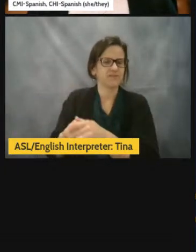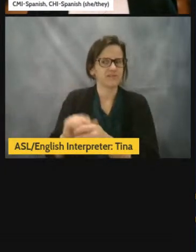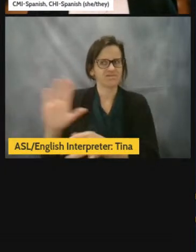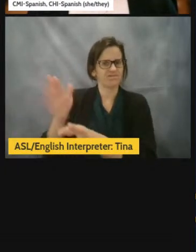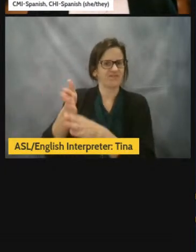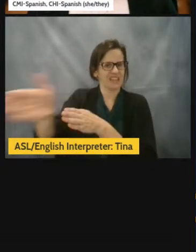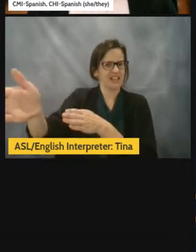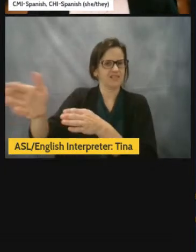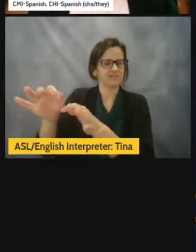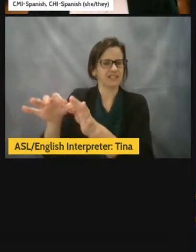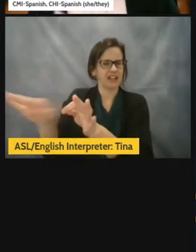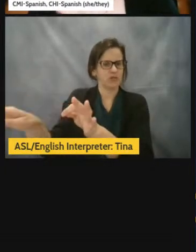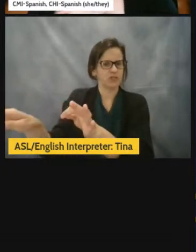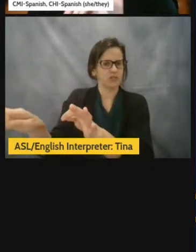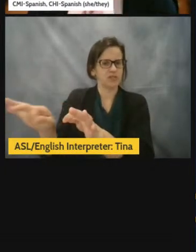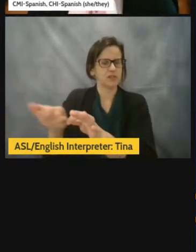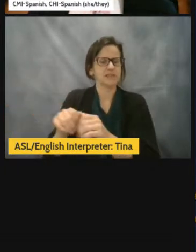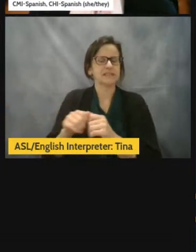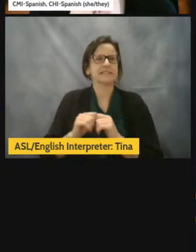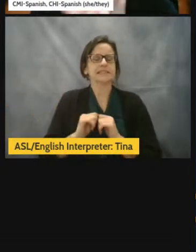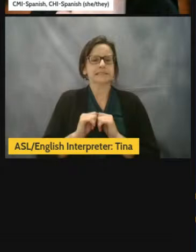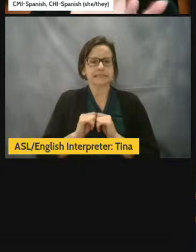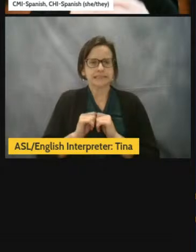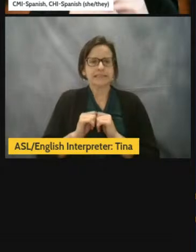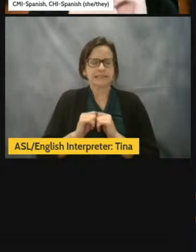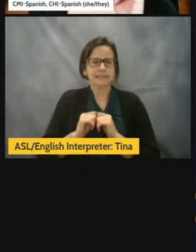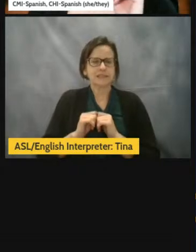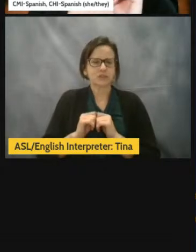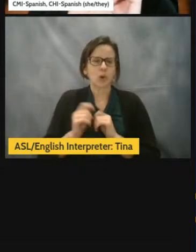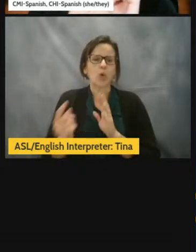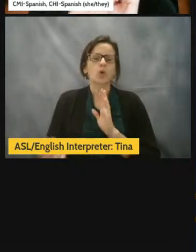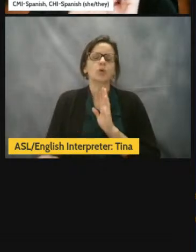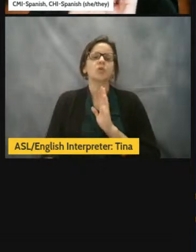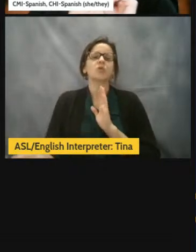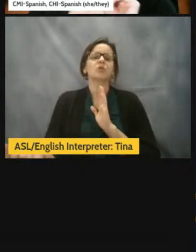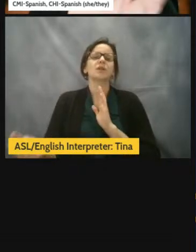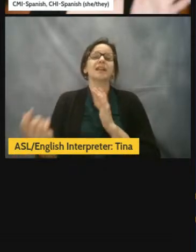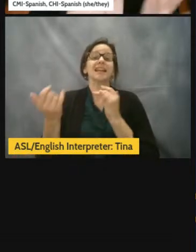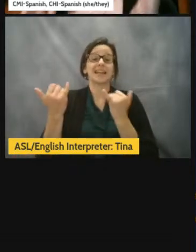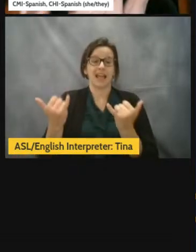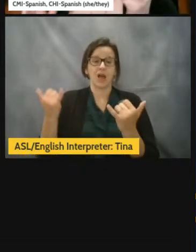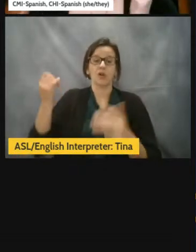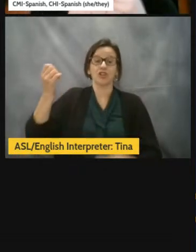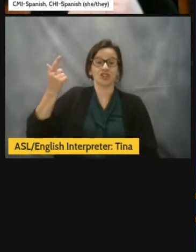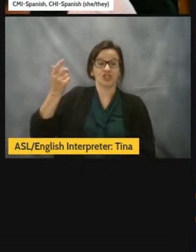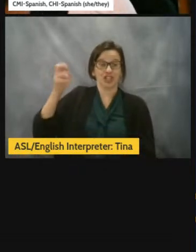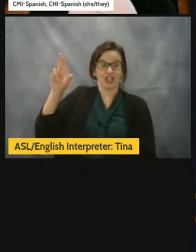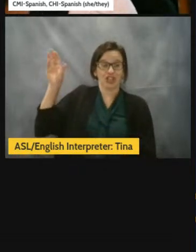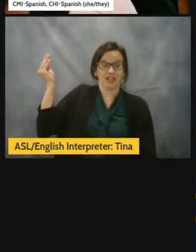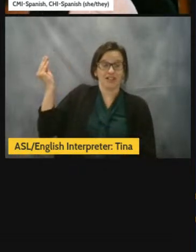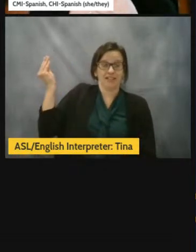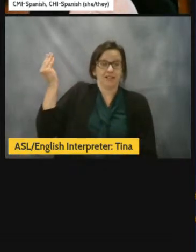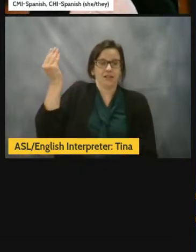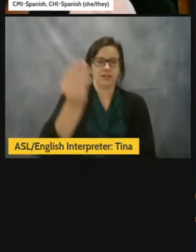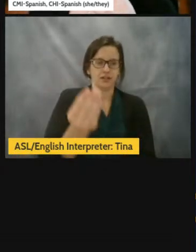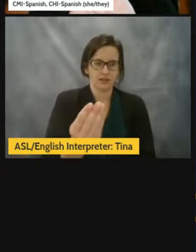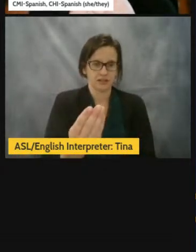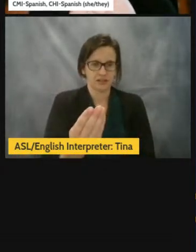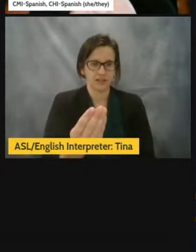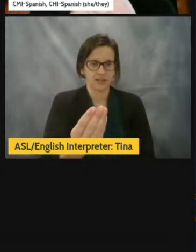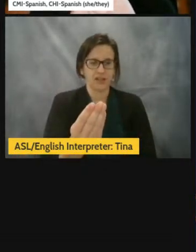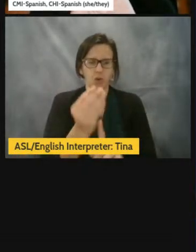So going back to gender here, and we'll come back to this example as well. We're going to kind of compare and contrast.